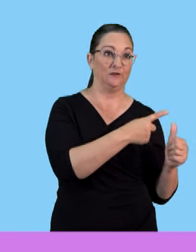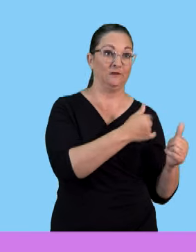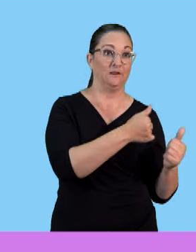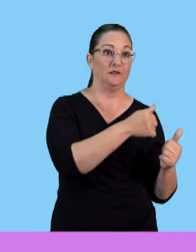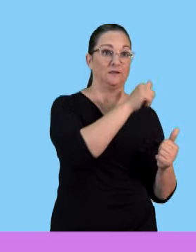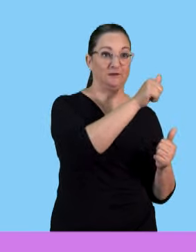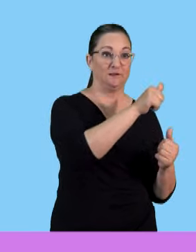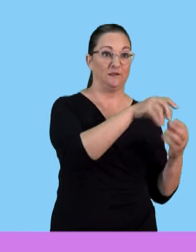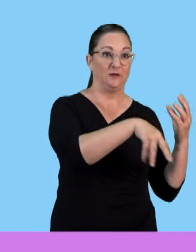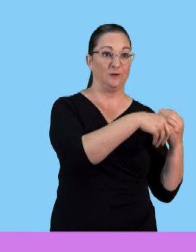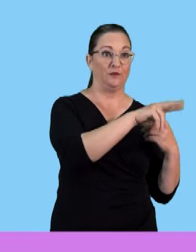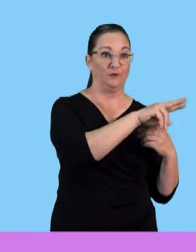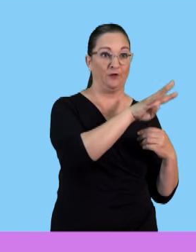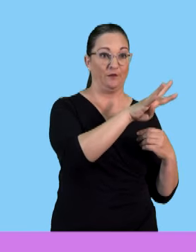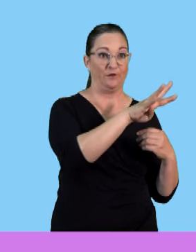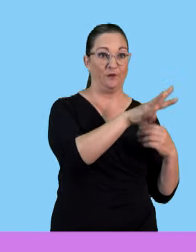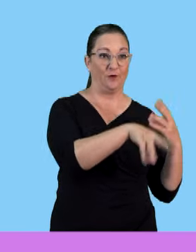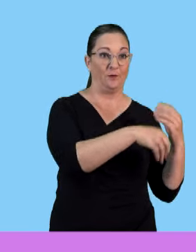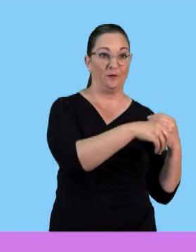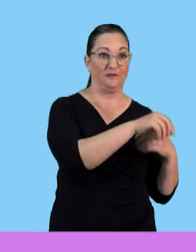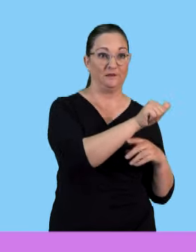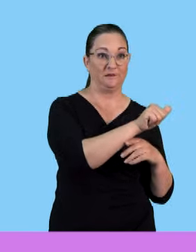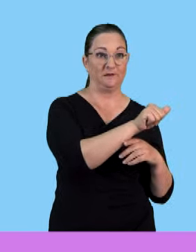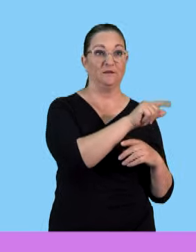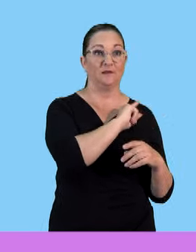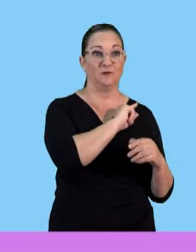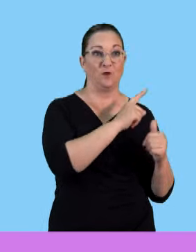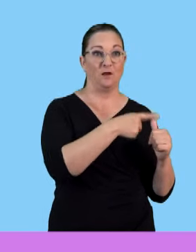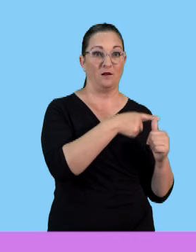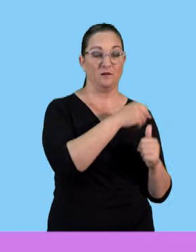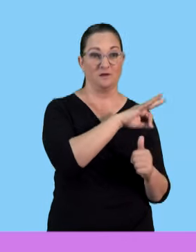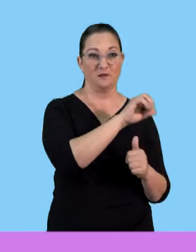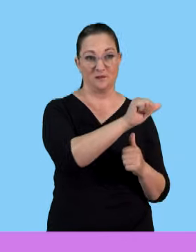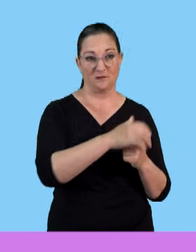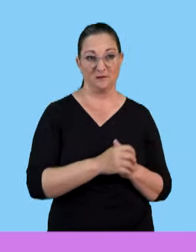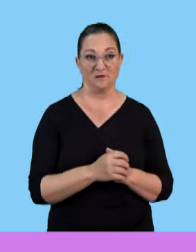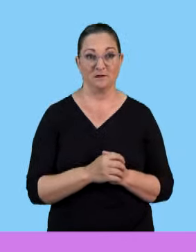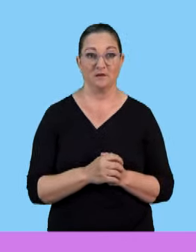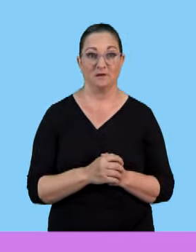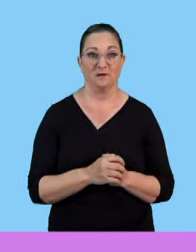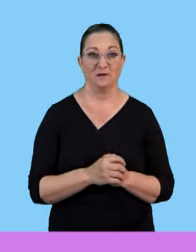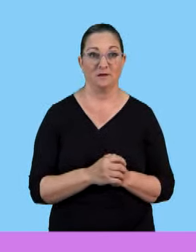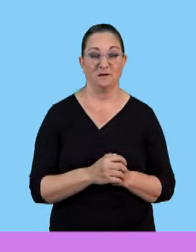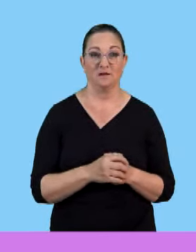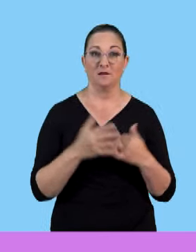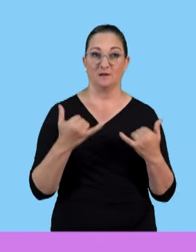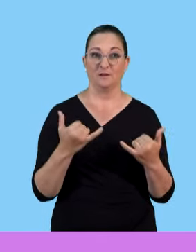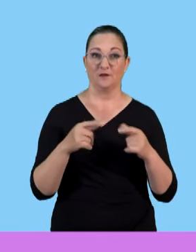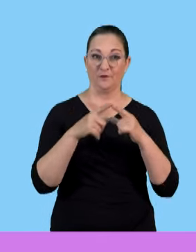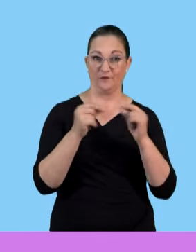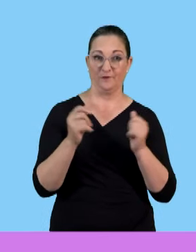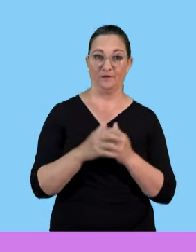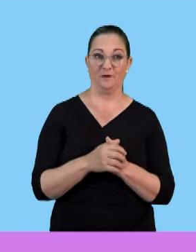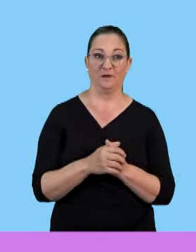plus 24 plus 6, it gives us 36. So now we are done with our kiloliters. So now we need to work out